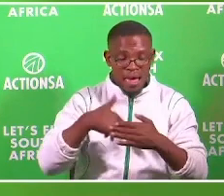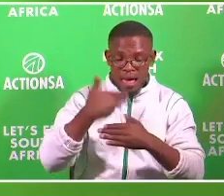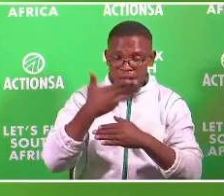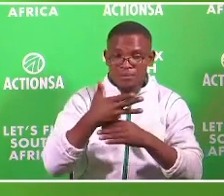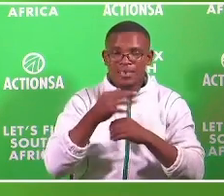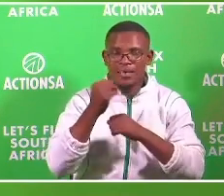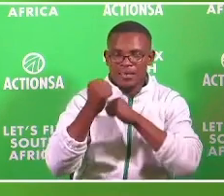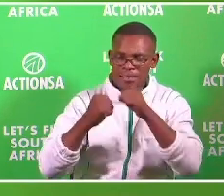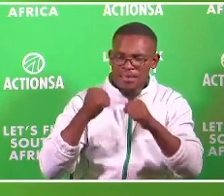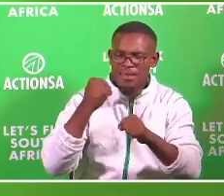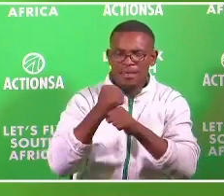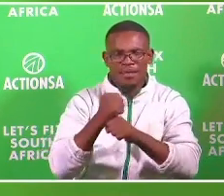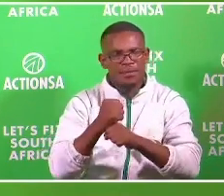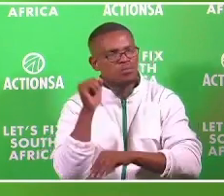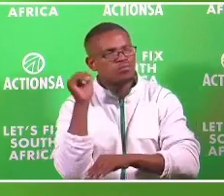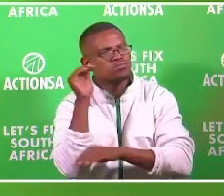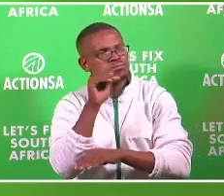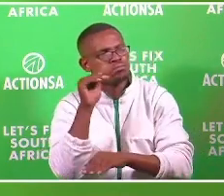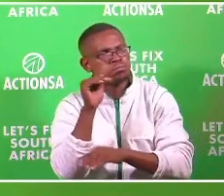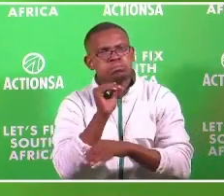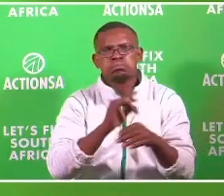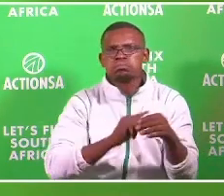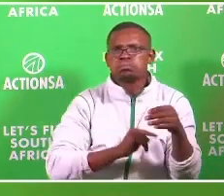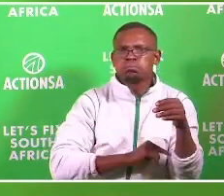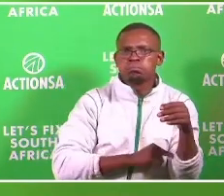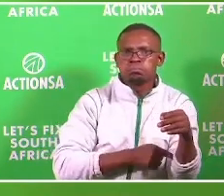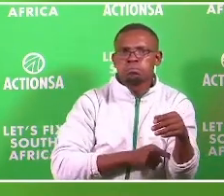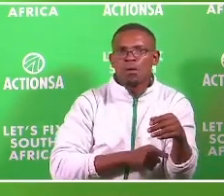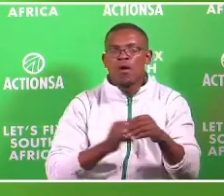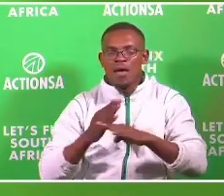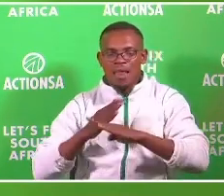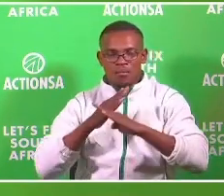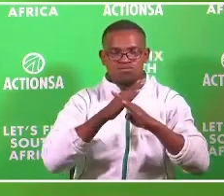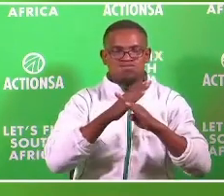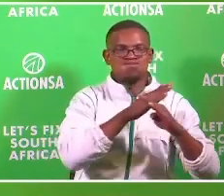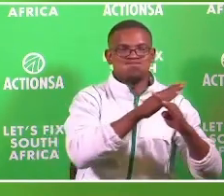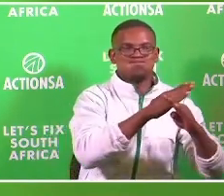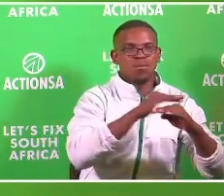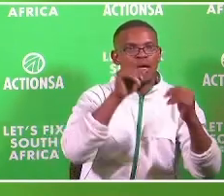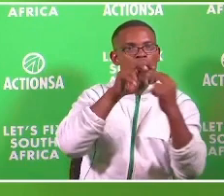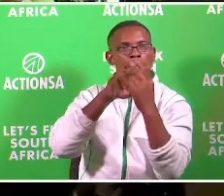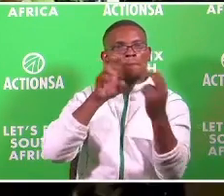illegal immigration, we will secure our borders.